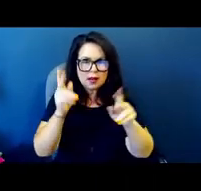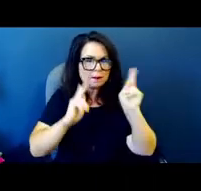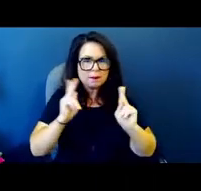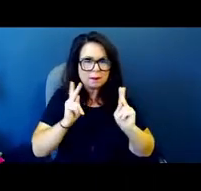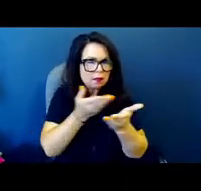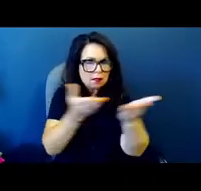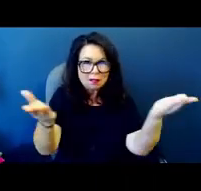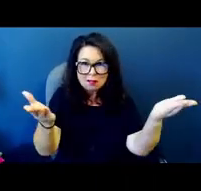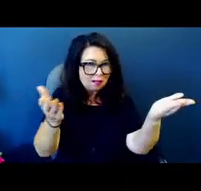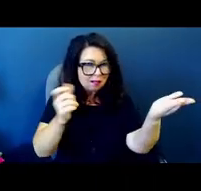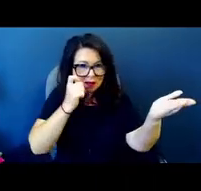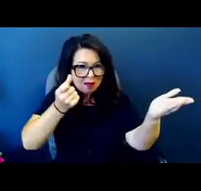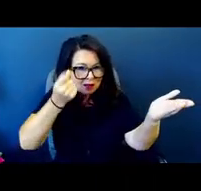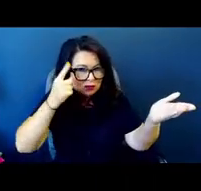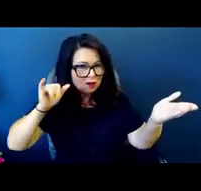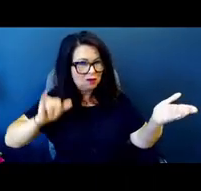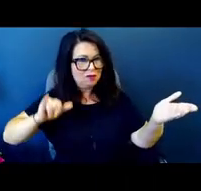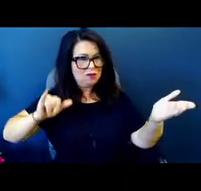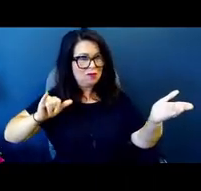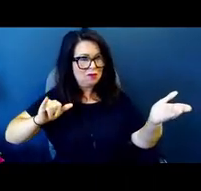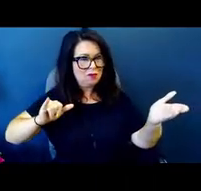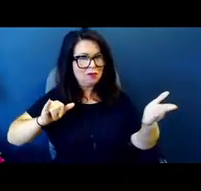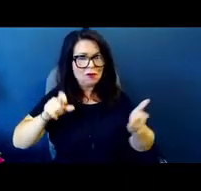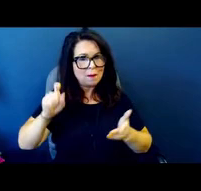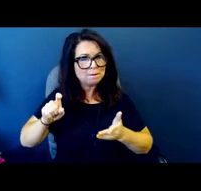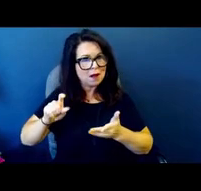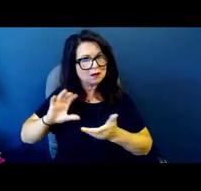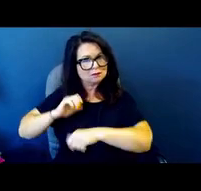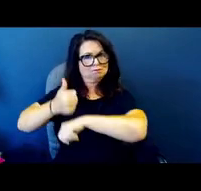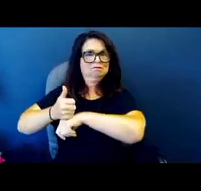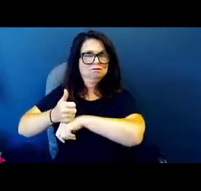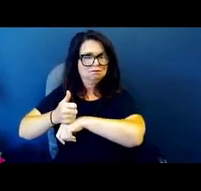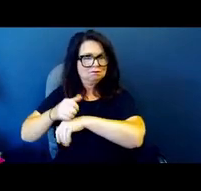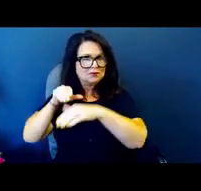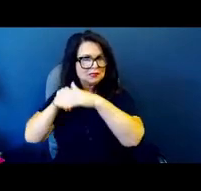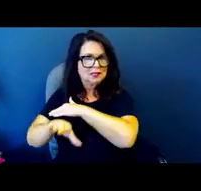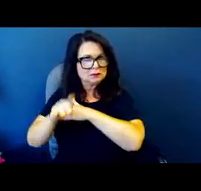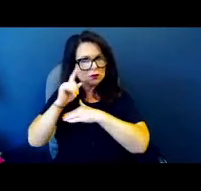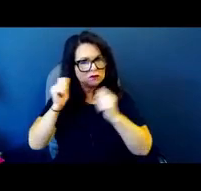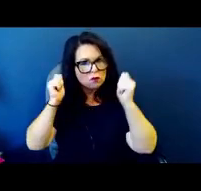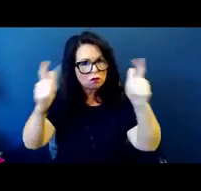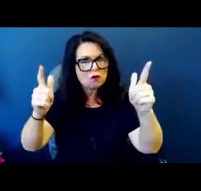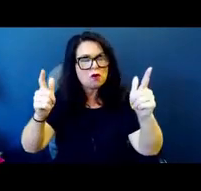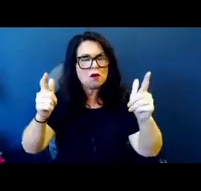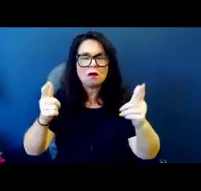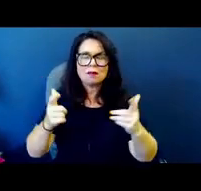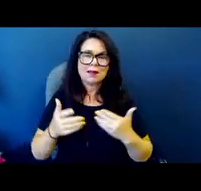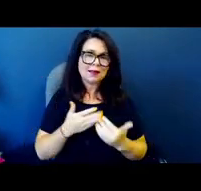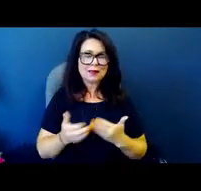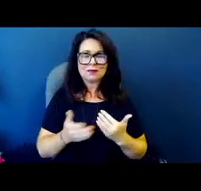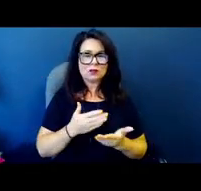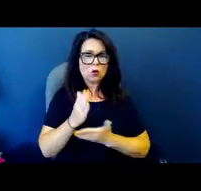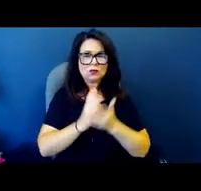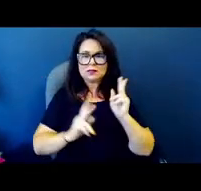public spaces have to be made accessible. For those that still may not know, the